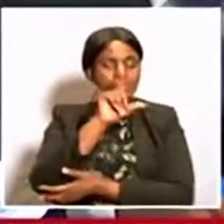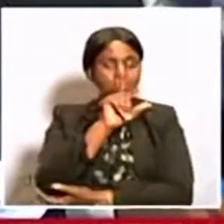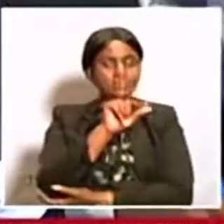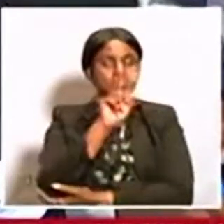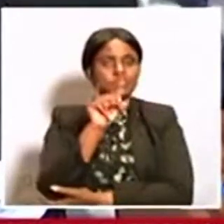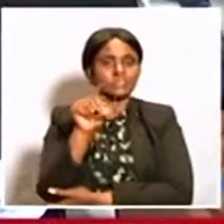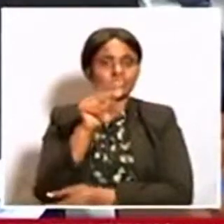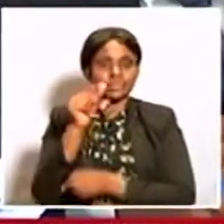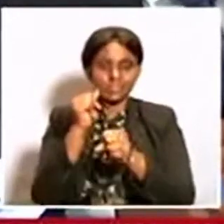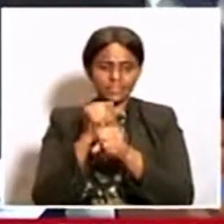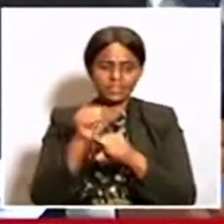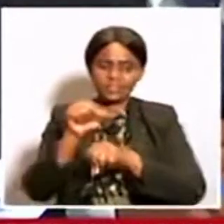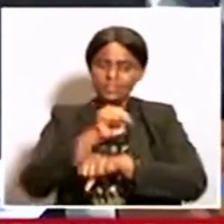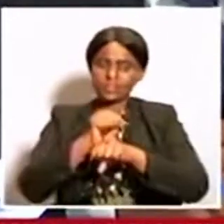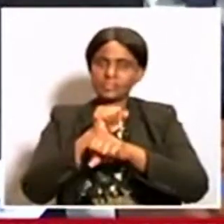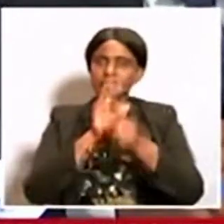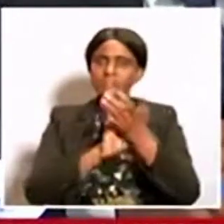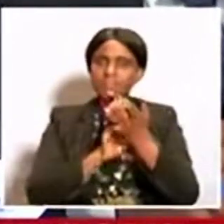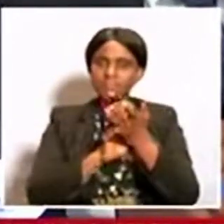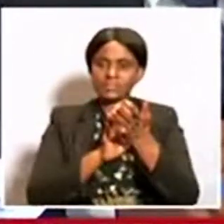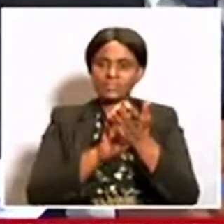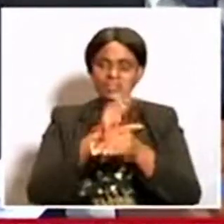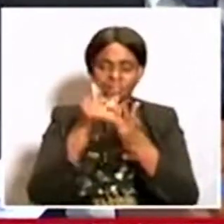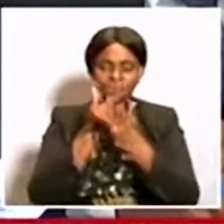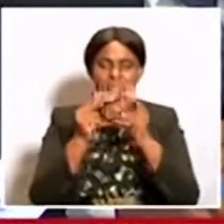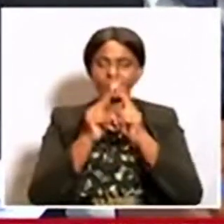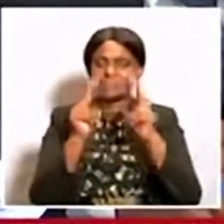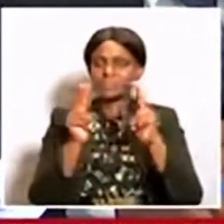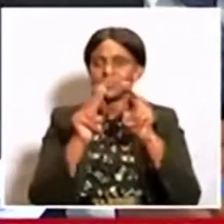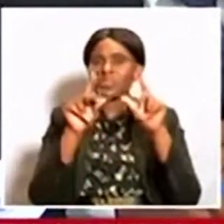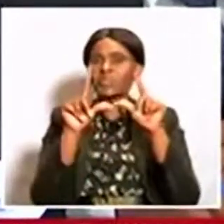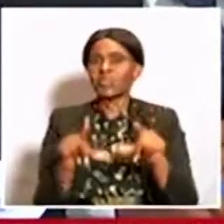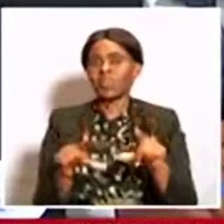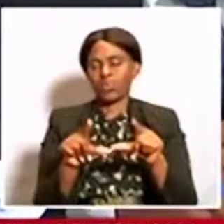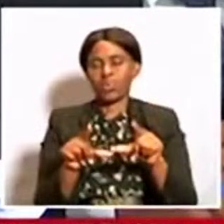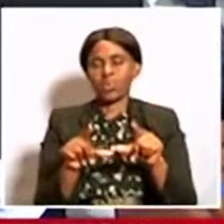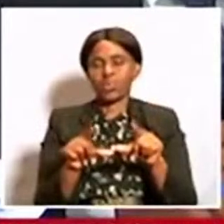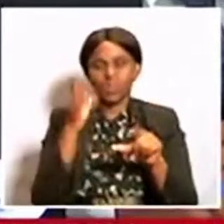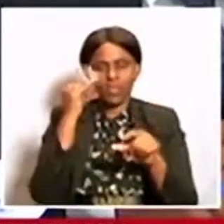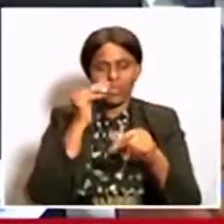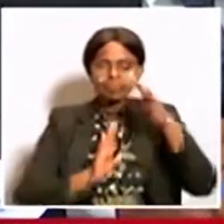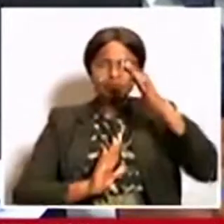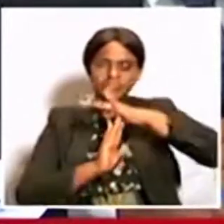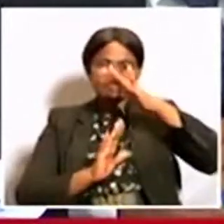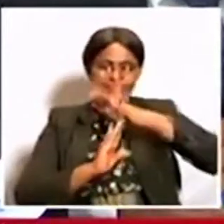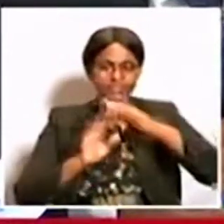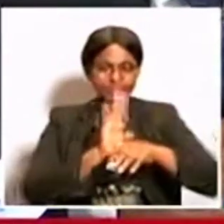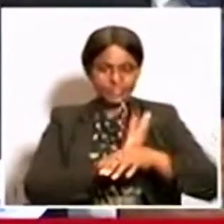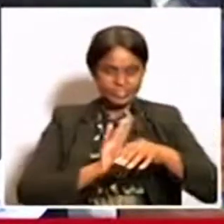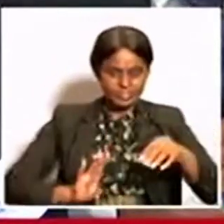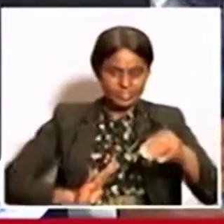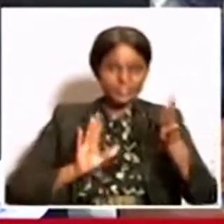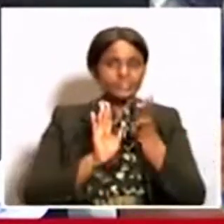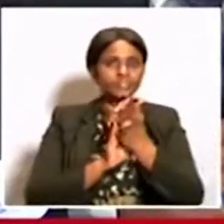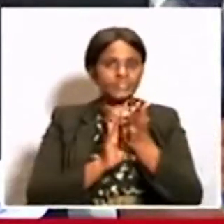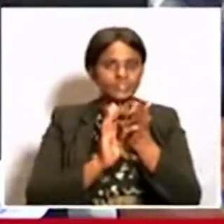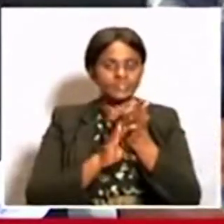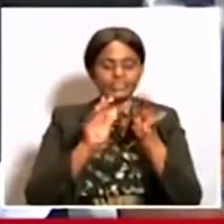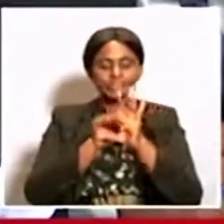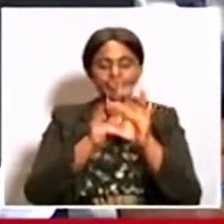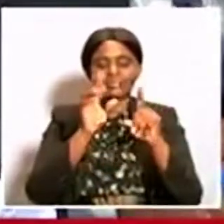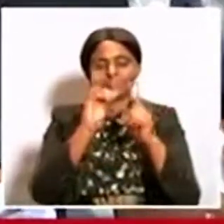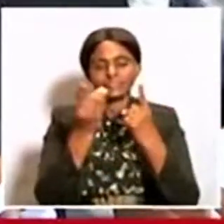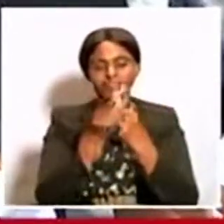year secondary school bursaries were very low due to limited boarding schools in the